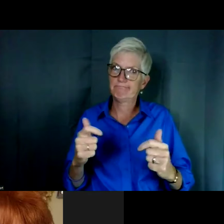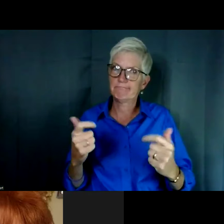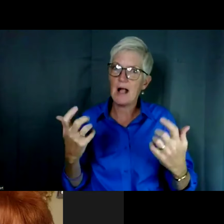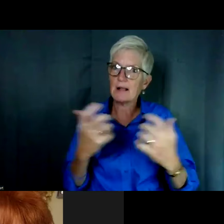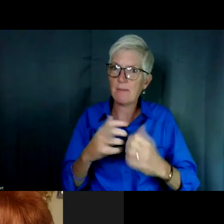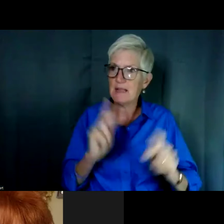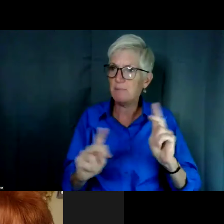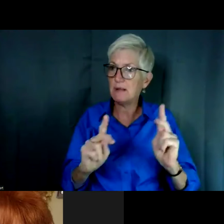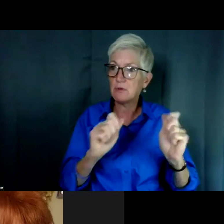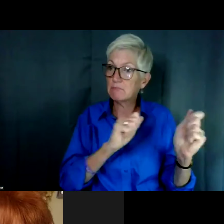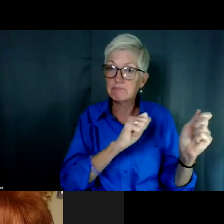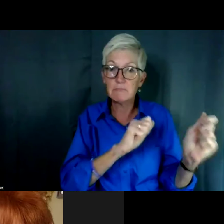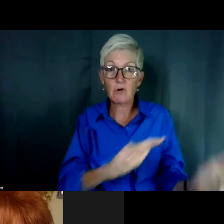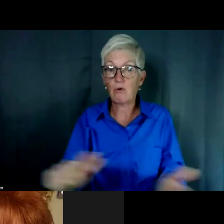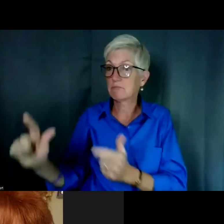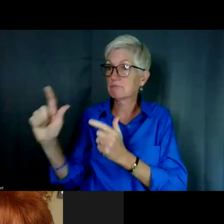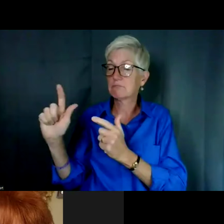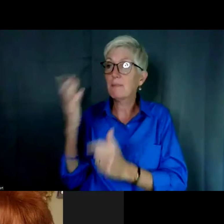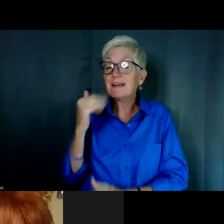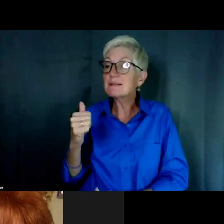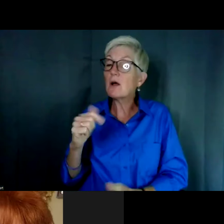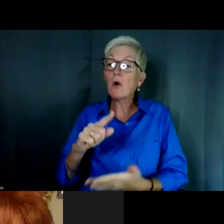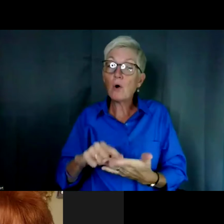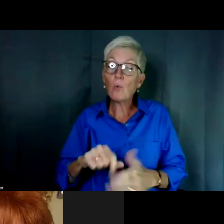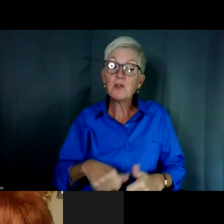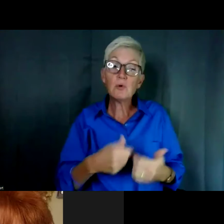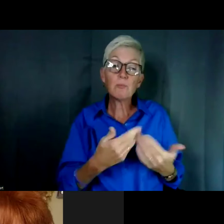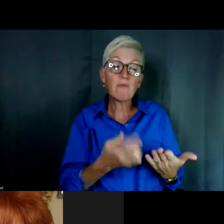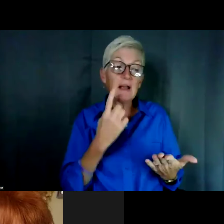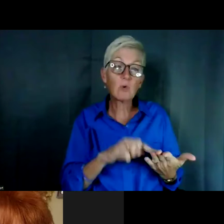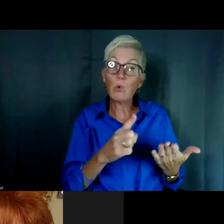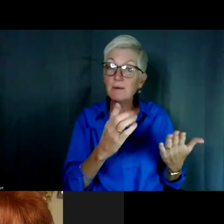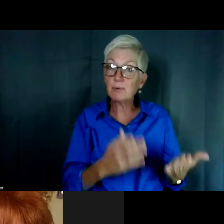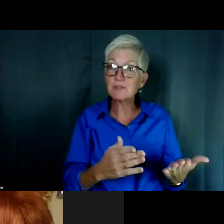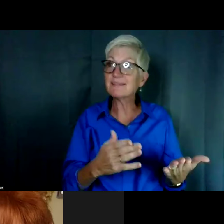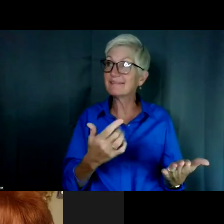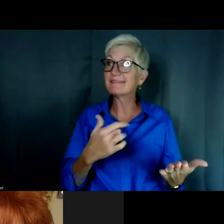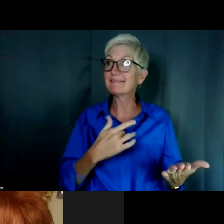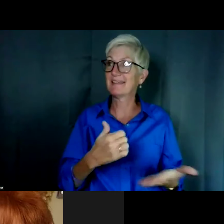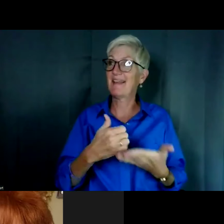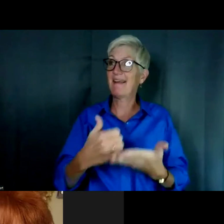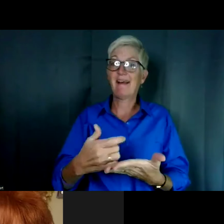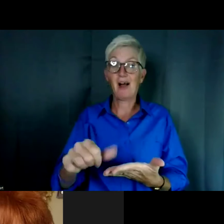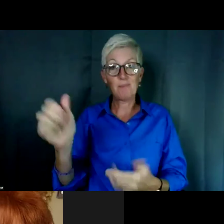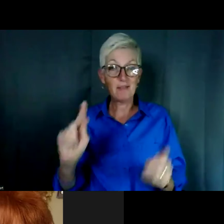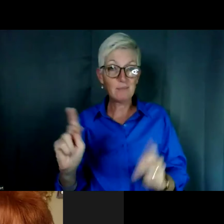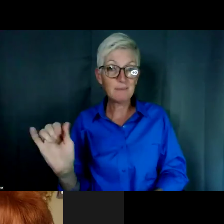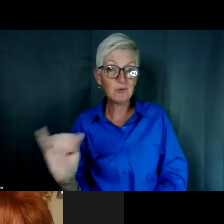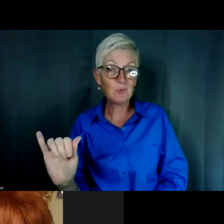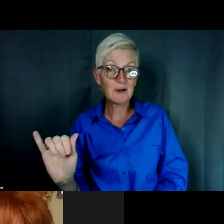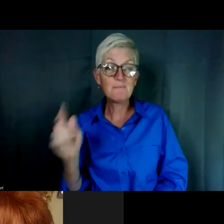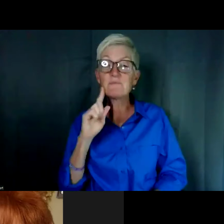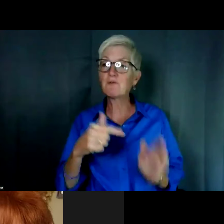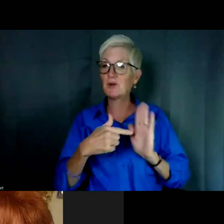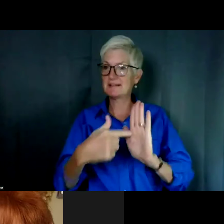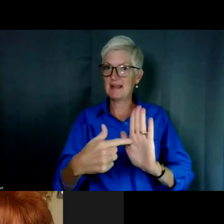board, because what you do for one person generally helps everybody else. Just like when